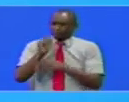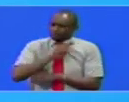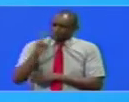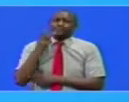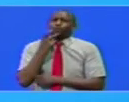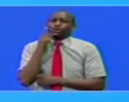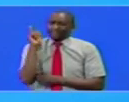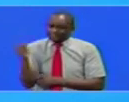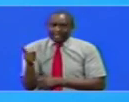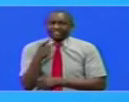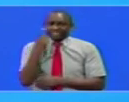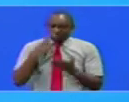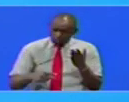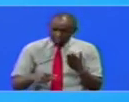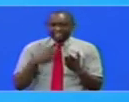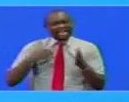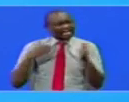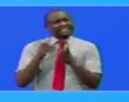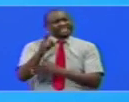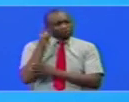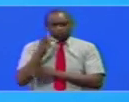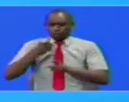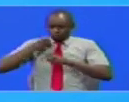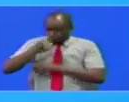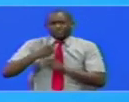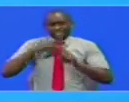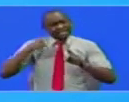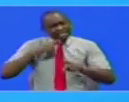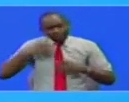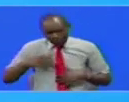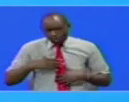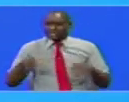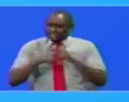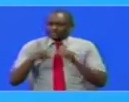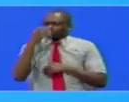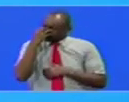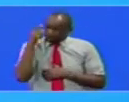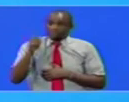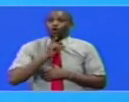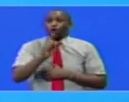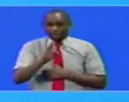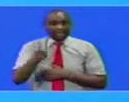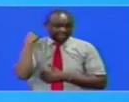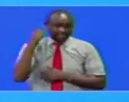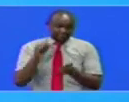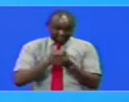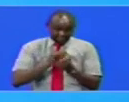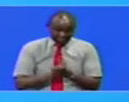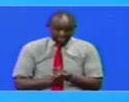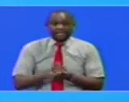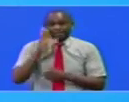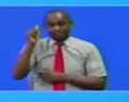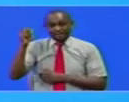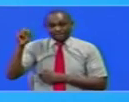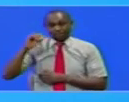West Pokot County have termed as illegal a shoot-to-kill order that Deputy President William Ruto issued last Friday in